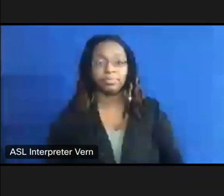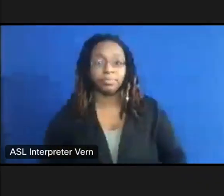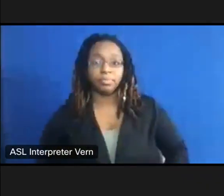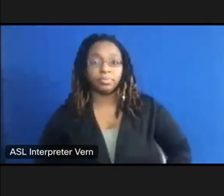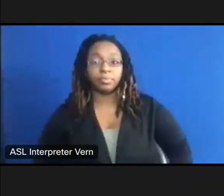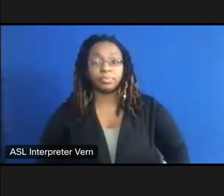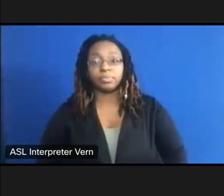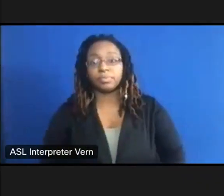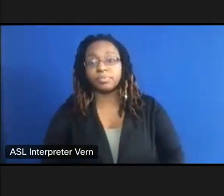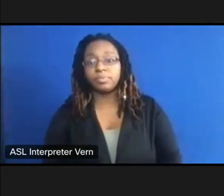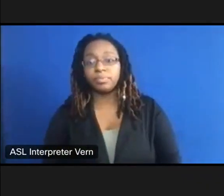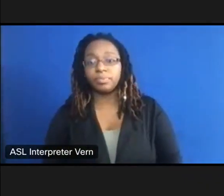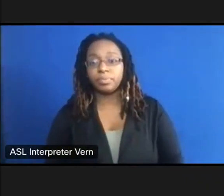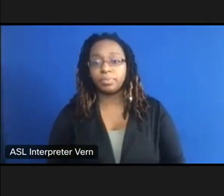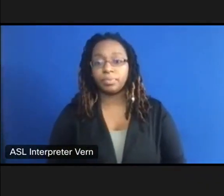Yeah.